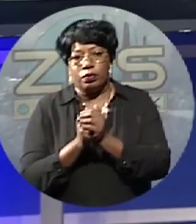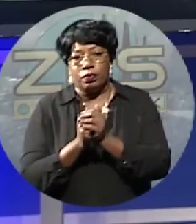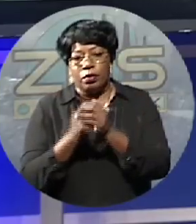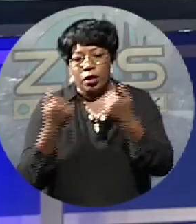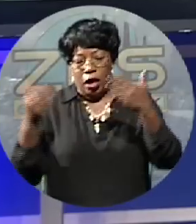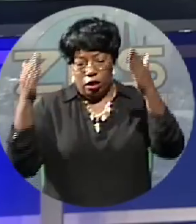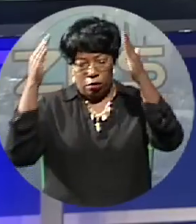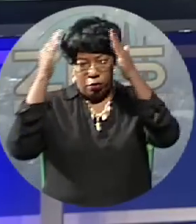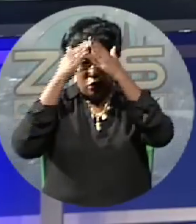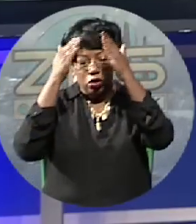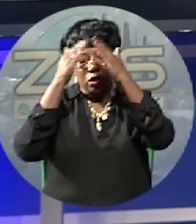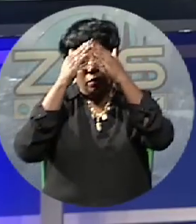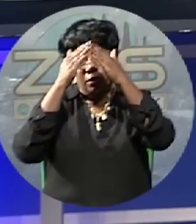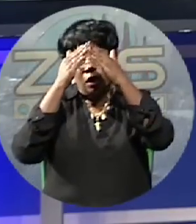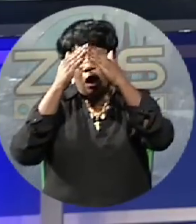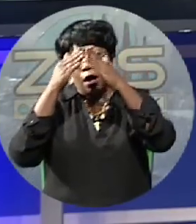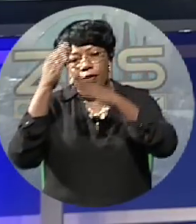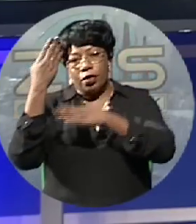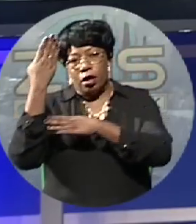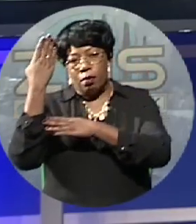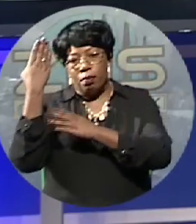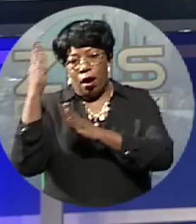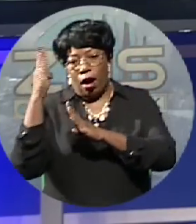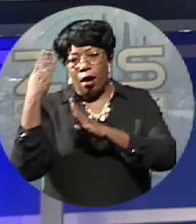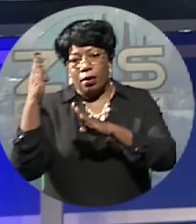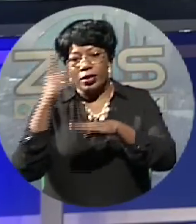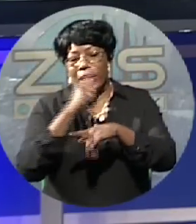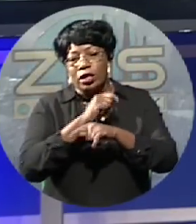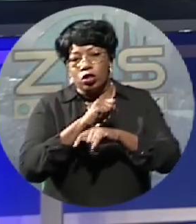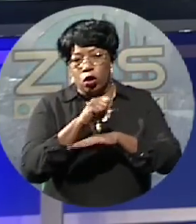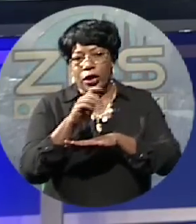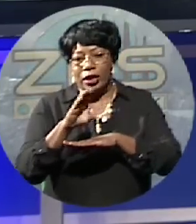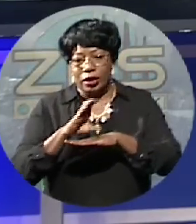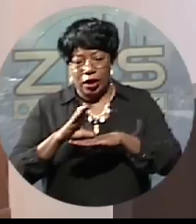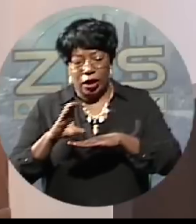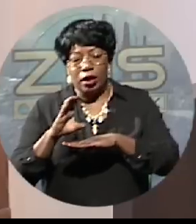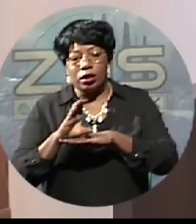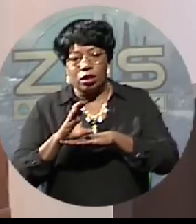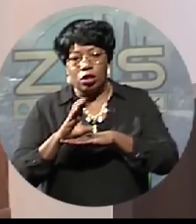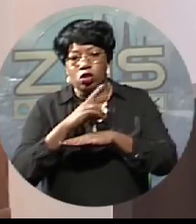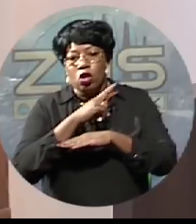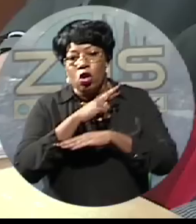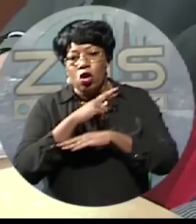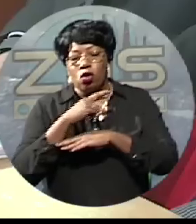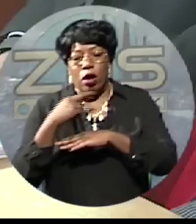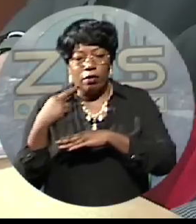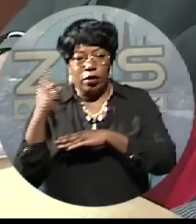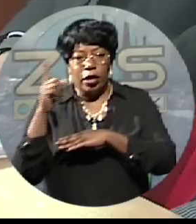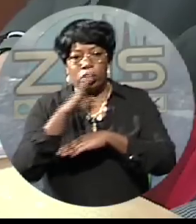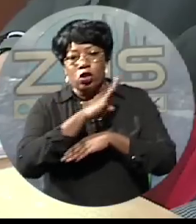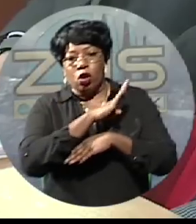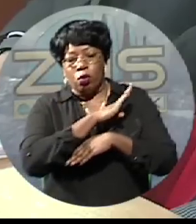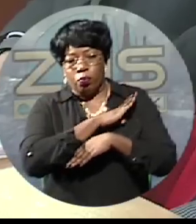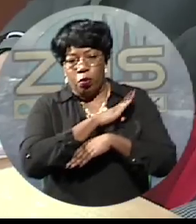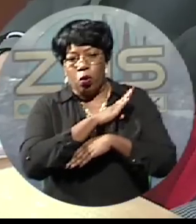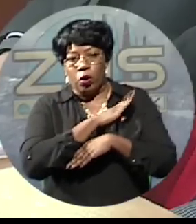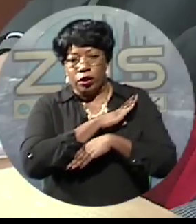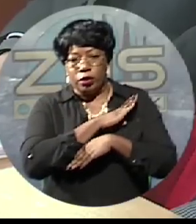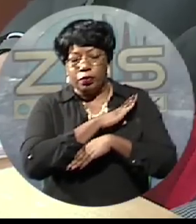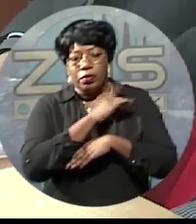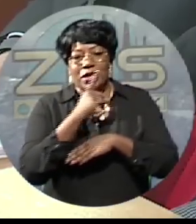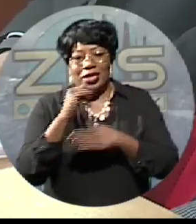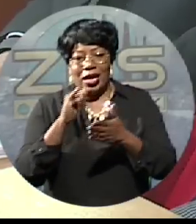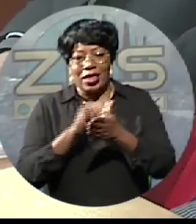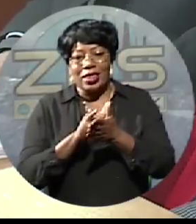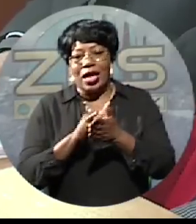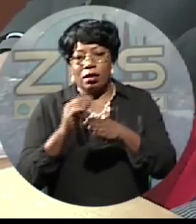Bishop of the Anglican Diocese of the Bahamas and Turks and Caicos Islands, the Right Reverend Leish Boyd, made a renewed call for an independent boundaries commission, claiming